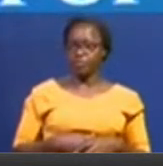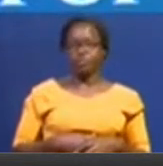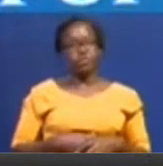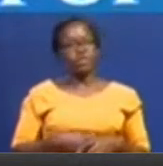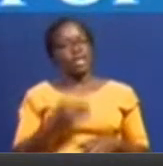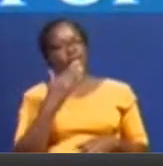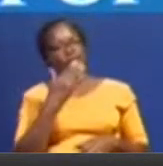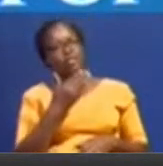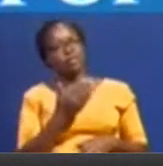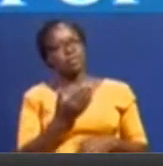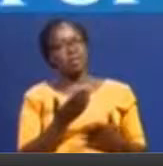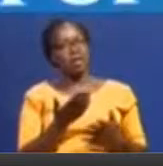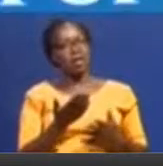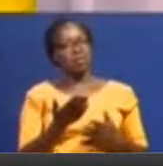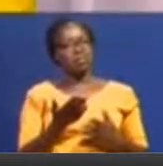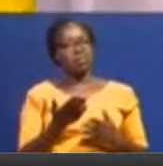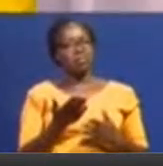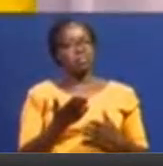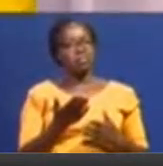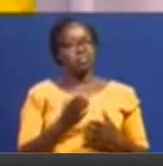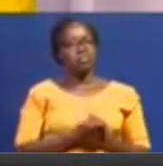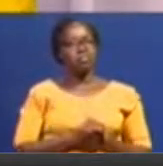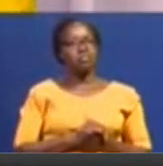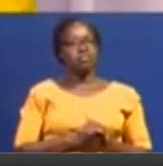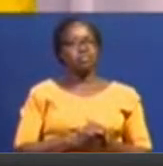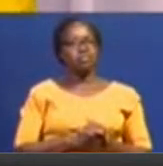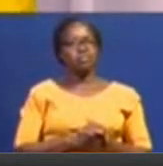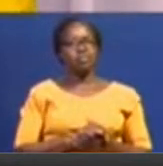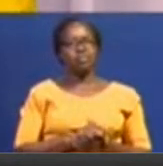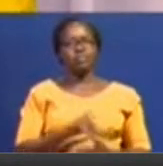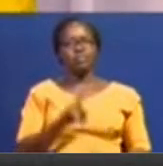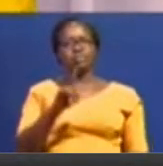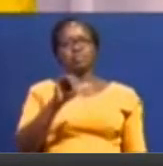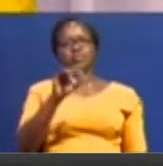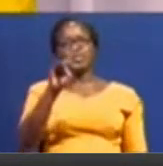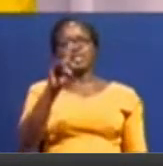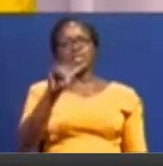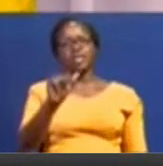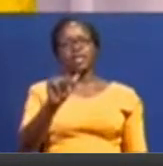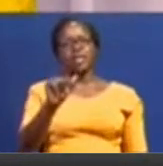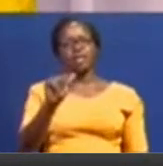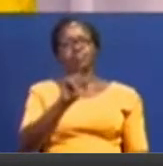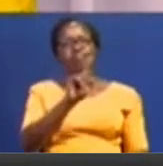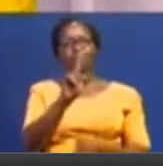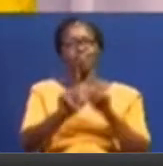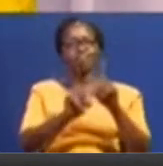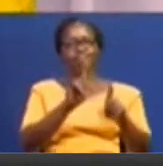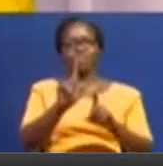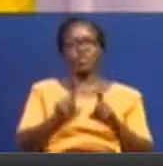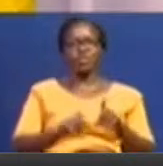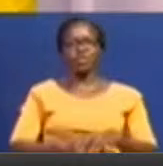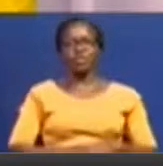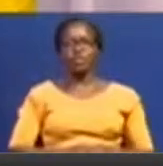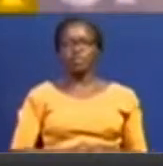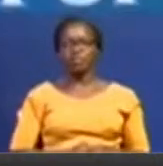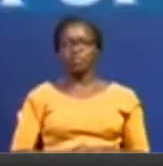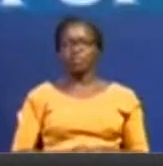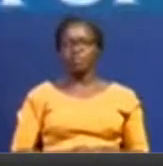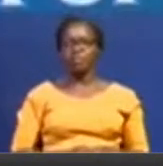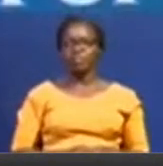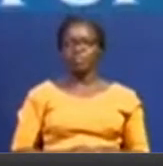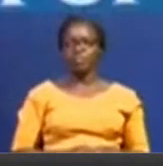Thank you. I'll take you over to Madam Linda Kiome here to also ask you one or two questions, please.